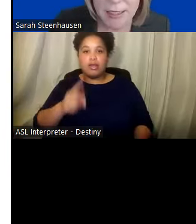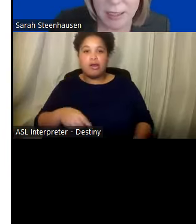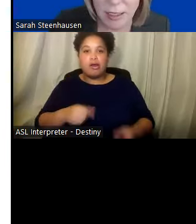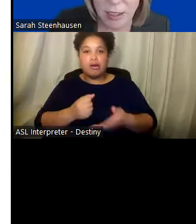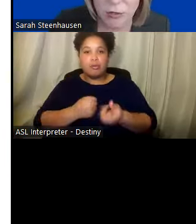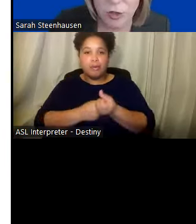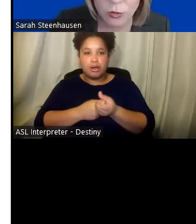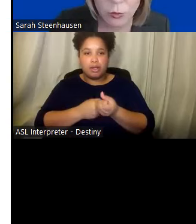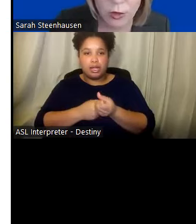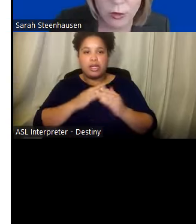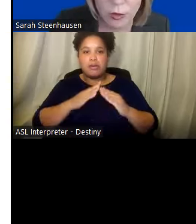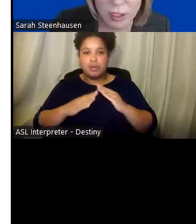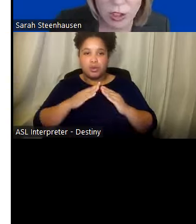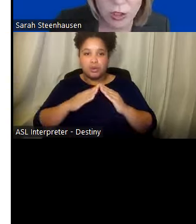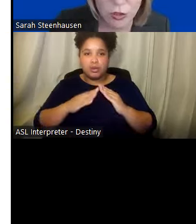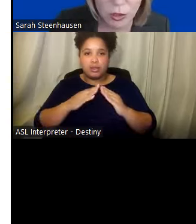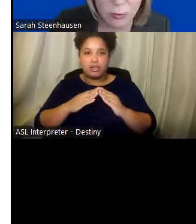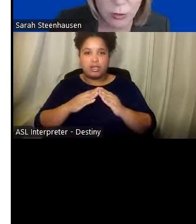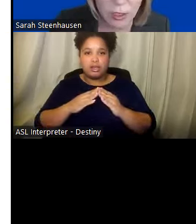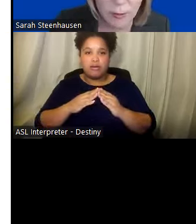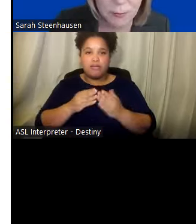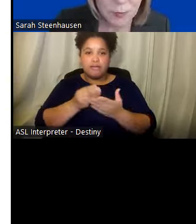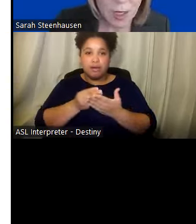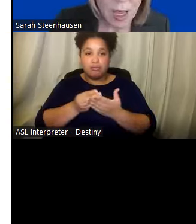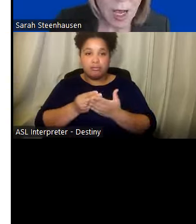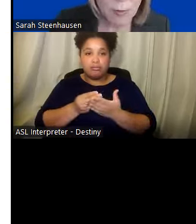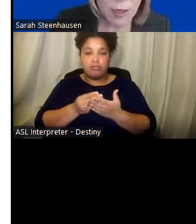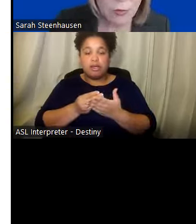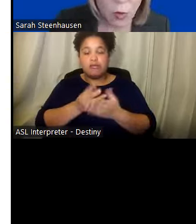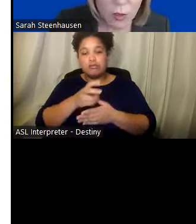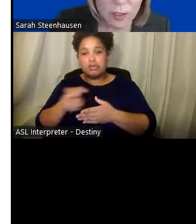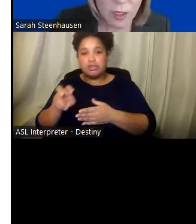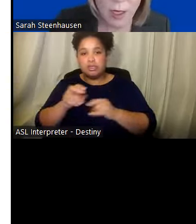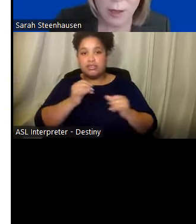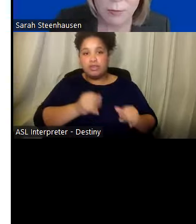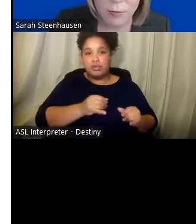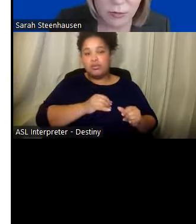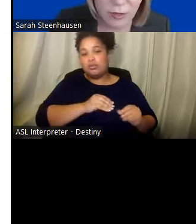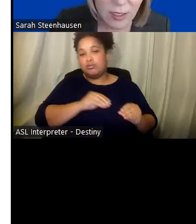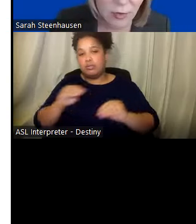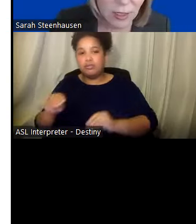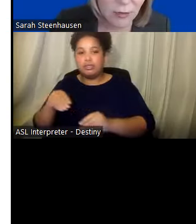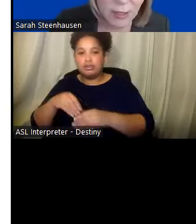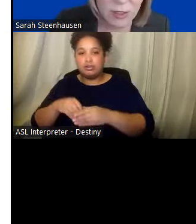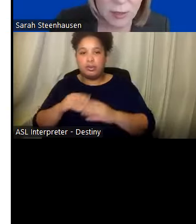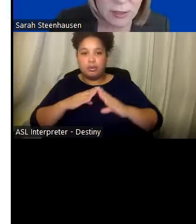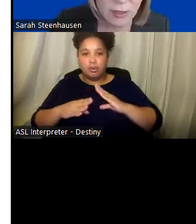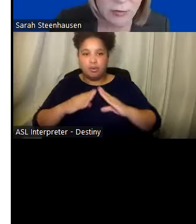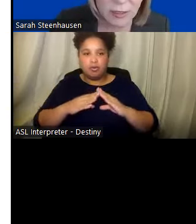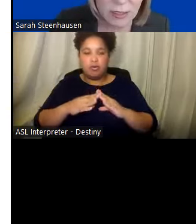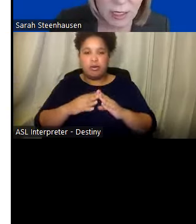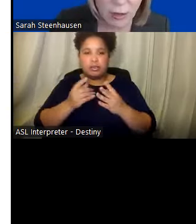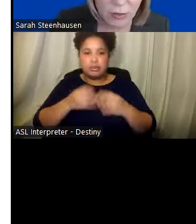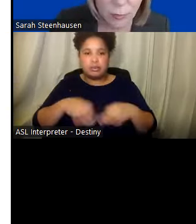and assisting individuals with their transition to the community. And of course, significant advancements